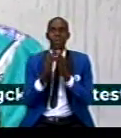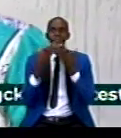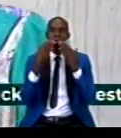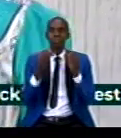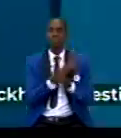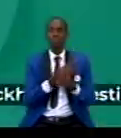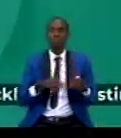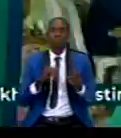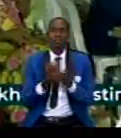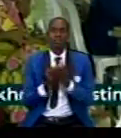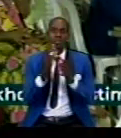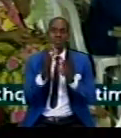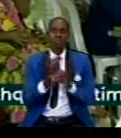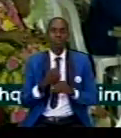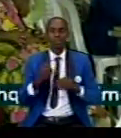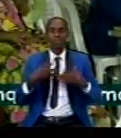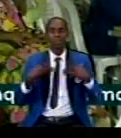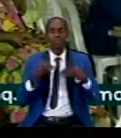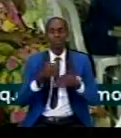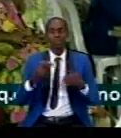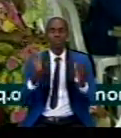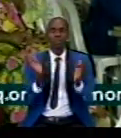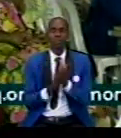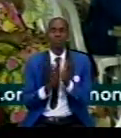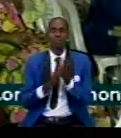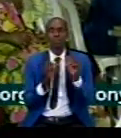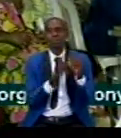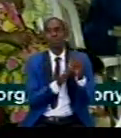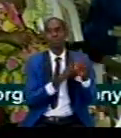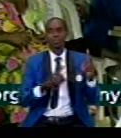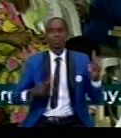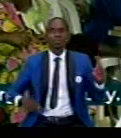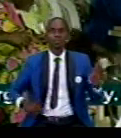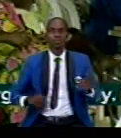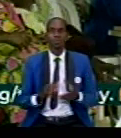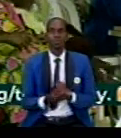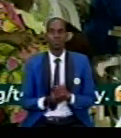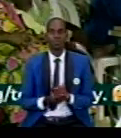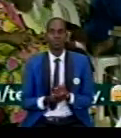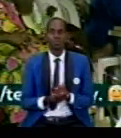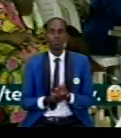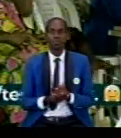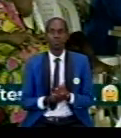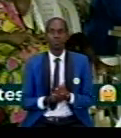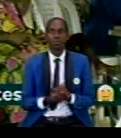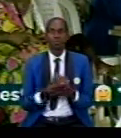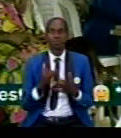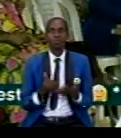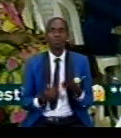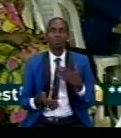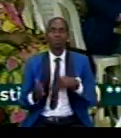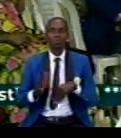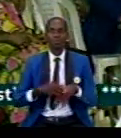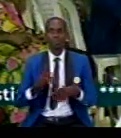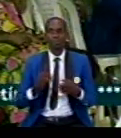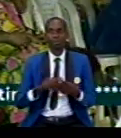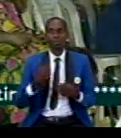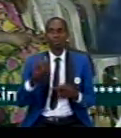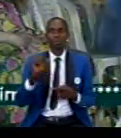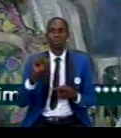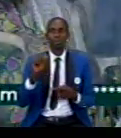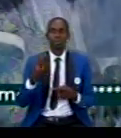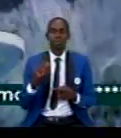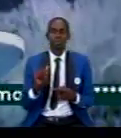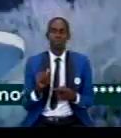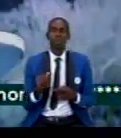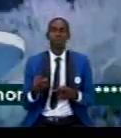Lord. We return to the moderating overseer as we bring you more testimonies coming from online later. The